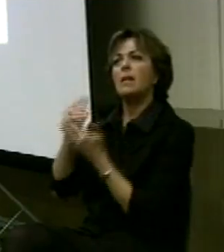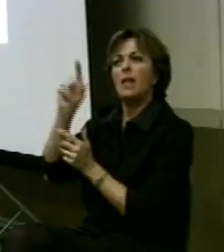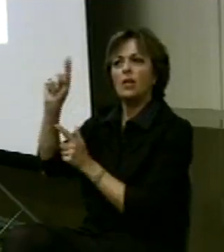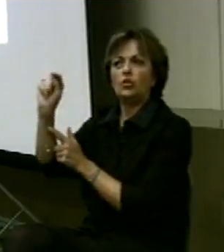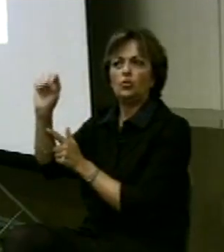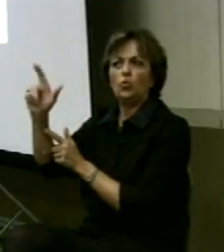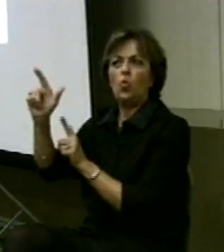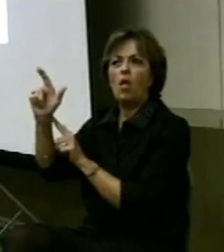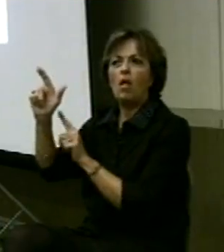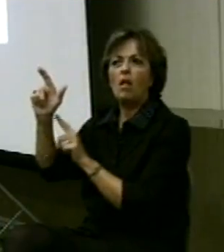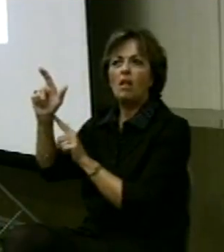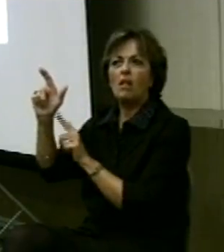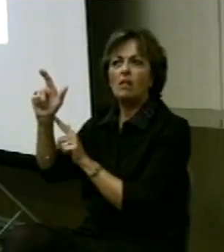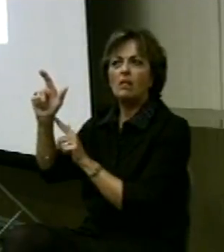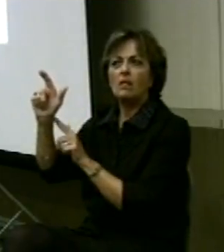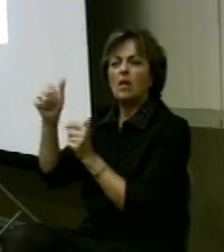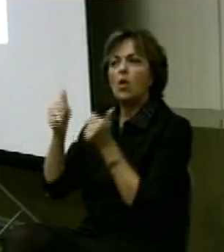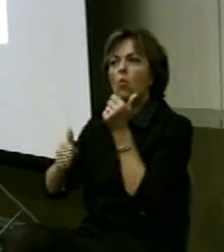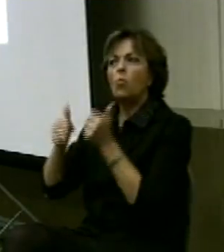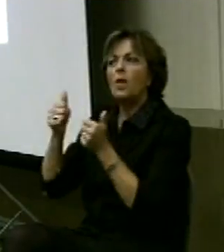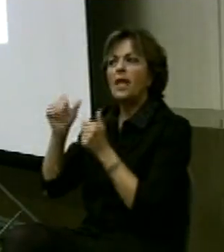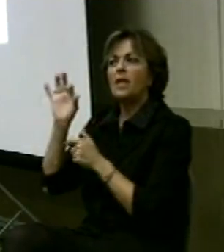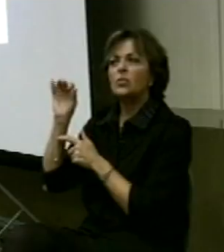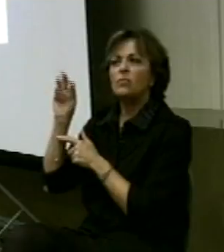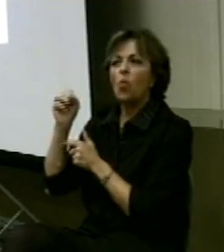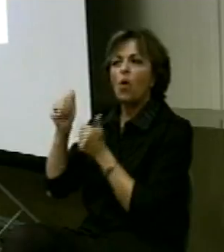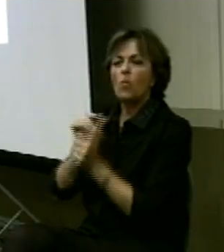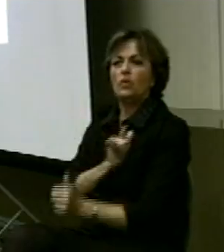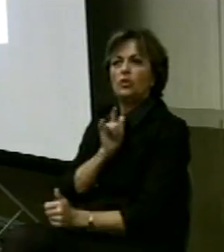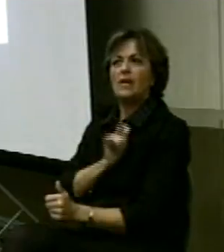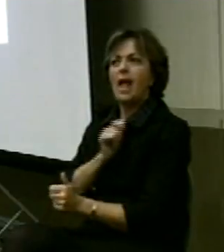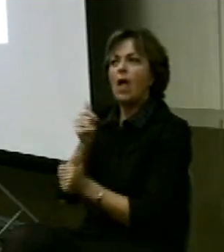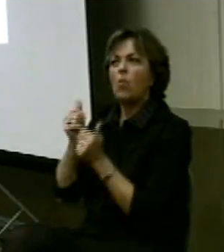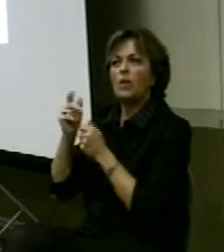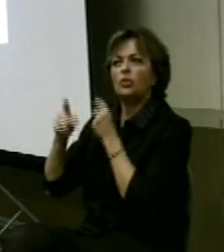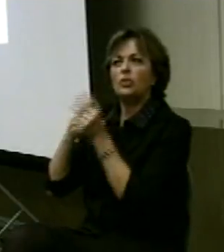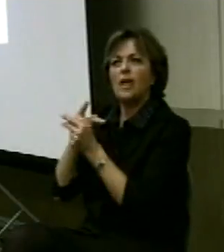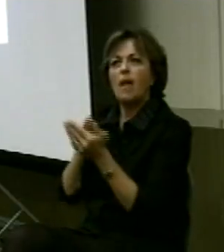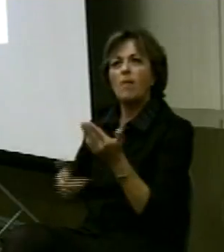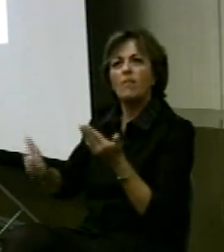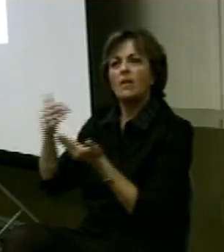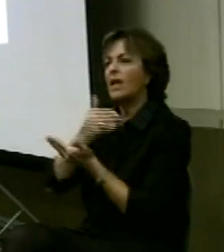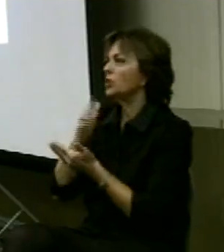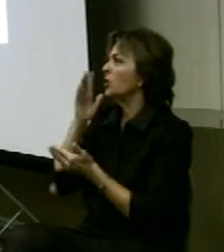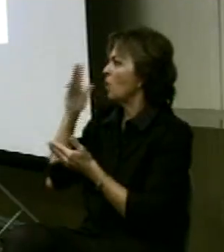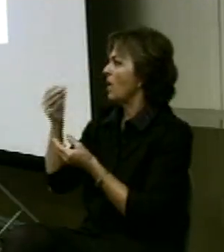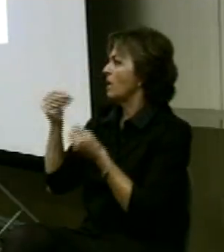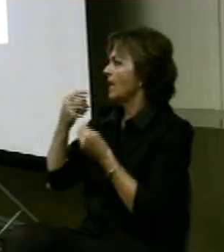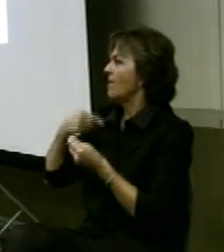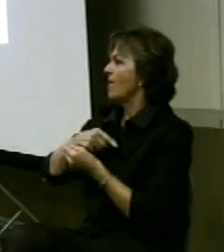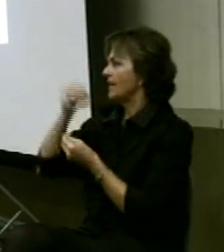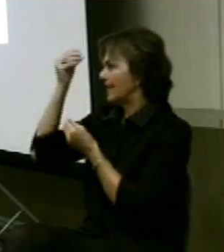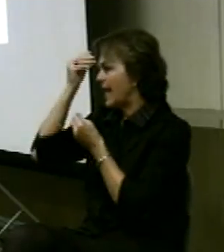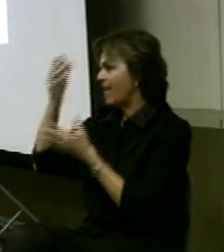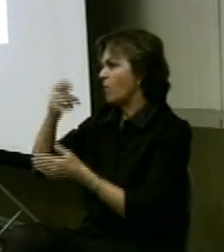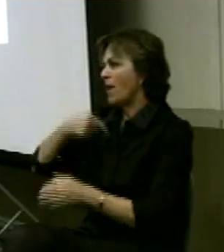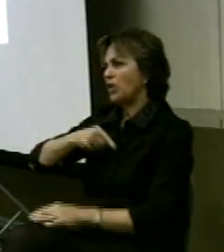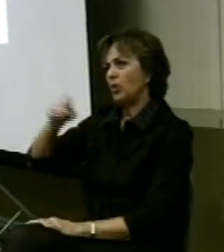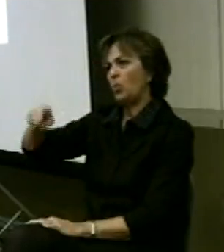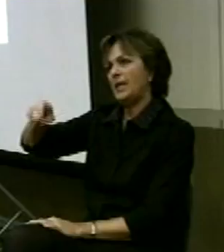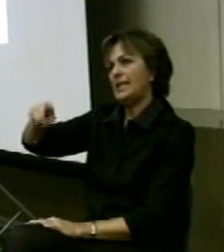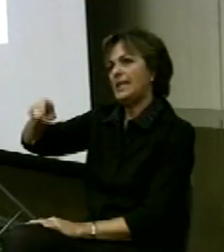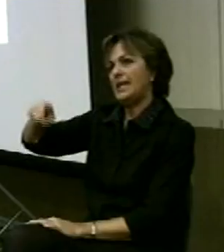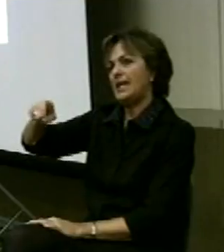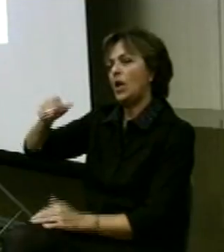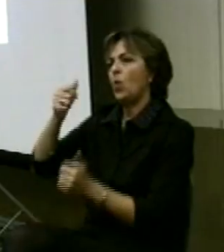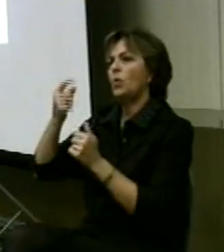Which form or which style or which type of collection is going to give us the information that we need? And